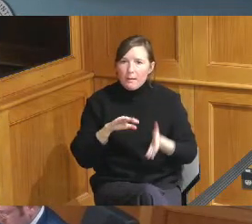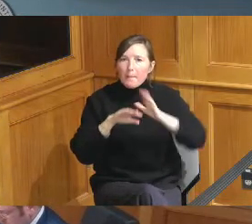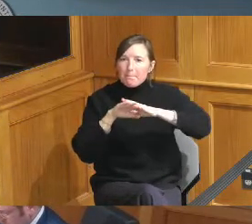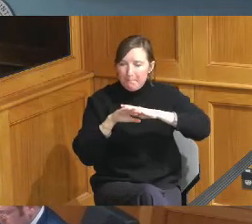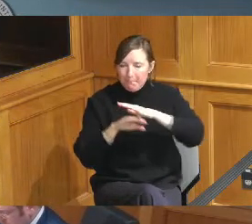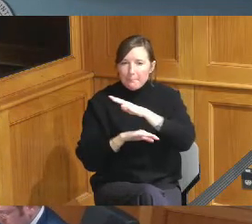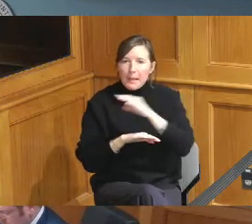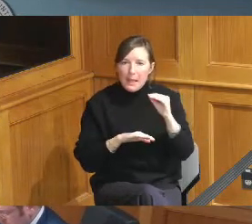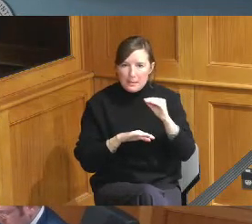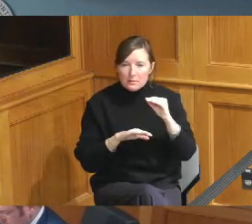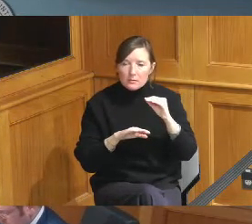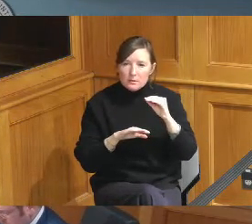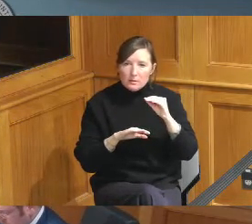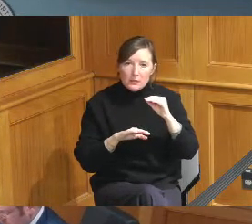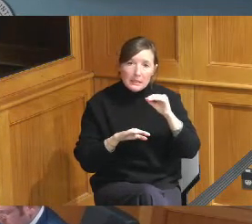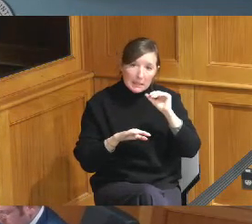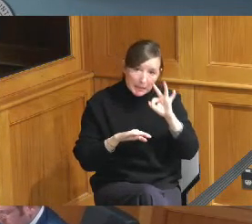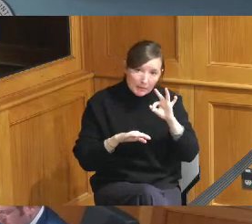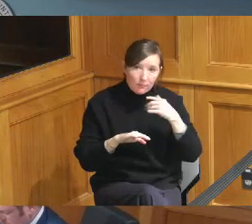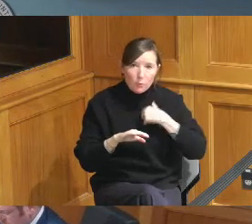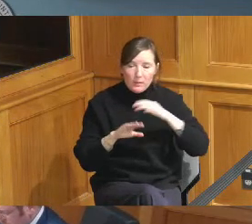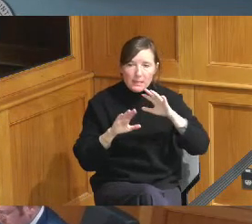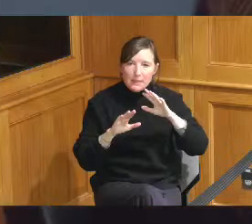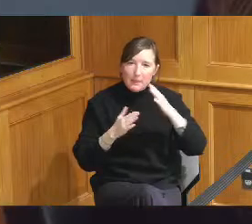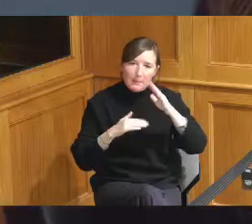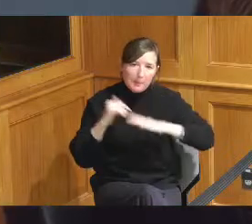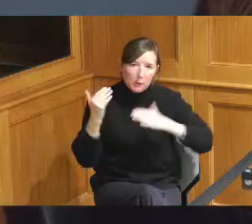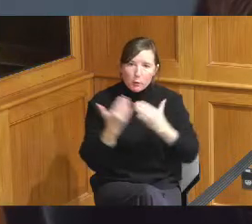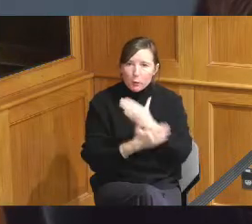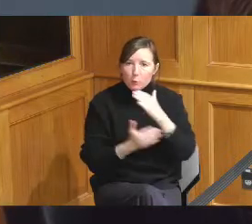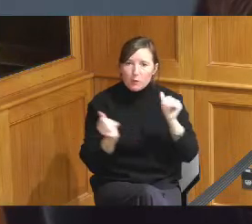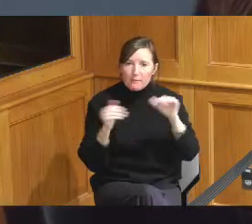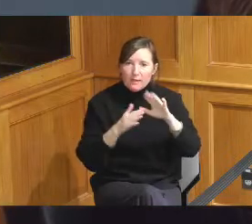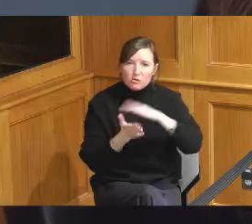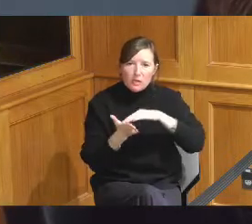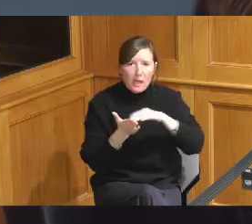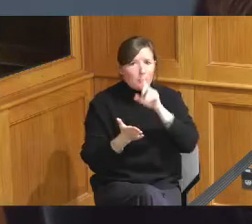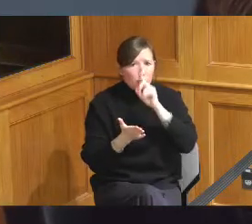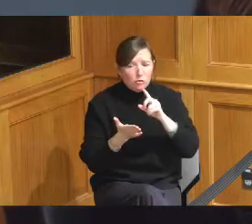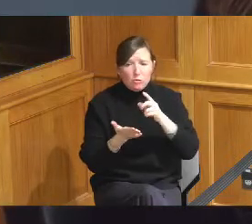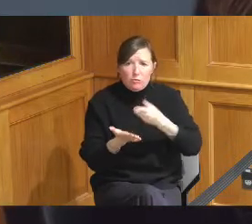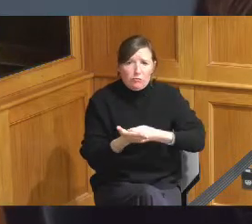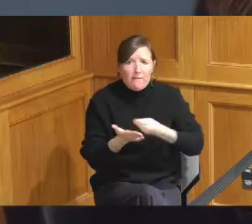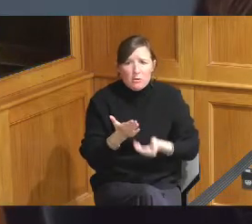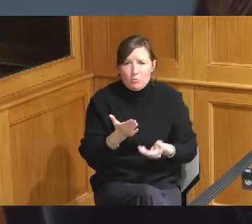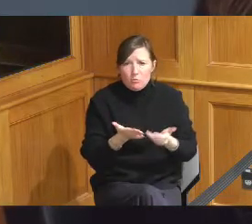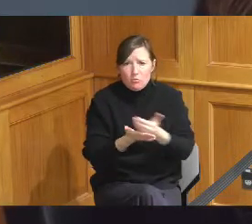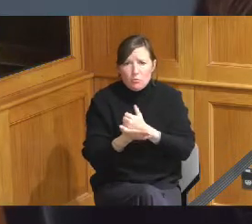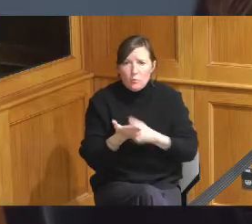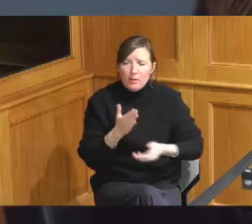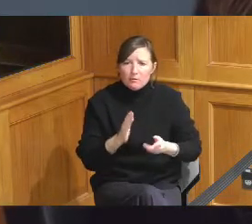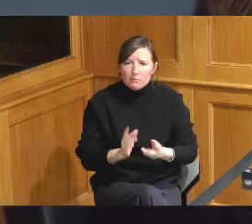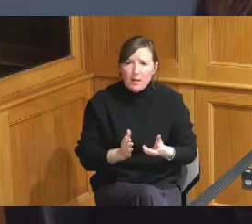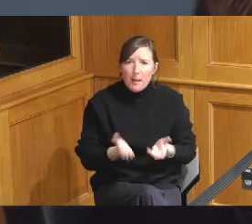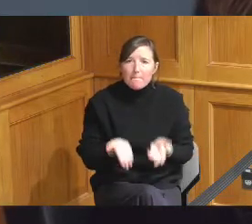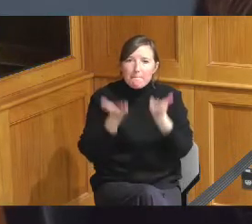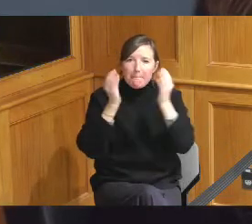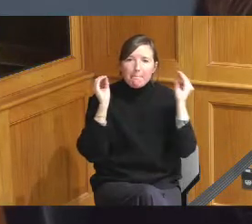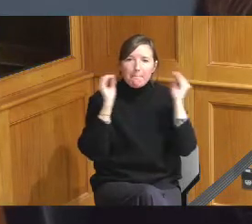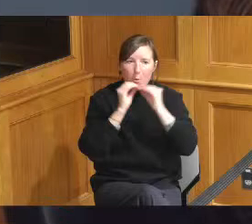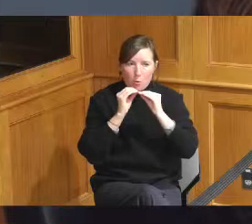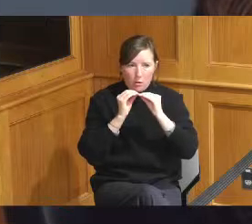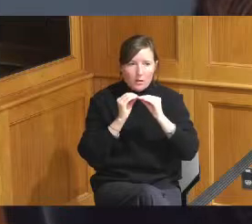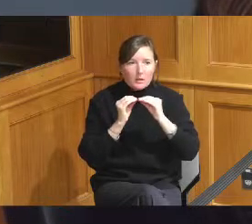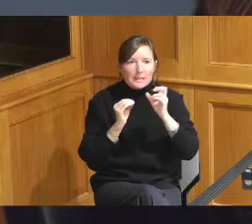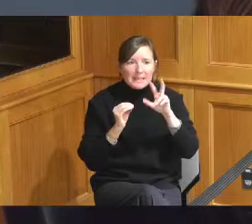build a new convention center, I'm sure the revenue will go up even more. I just thank Visit